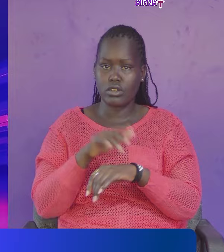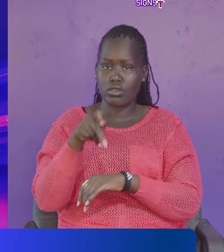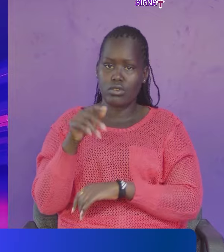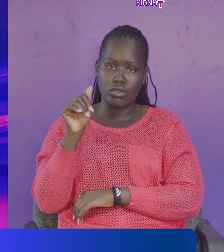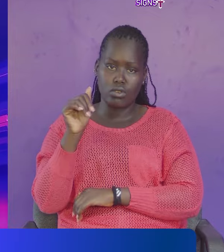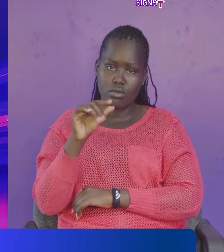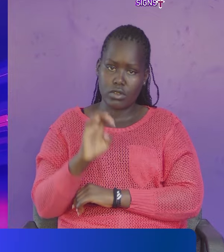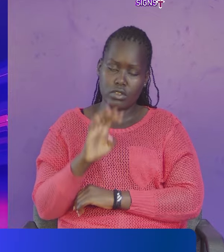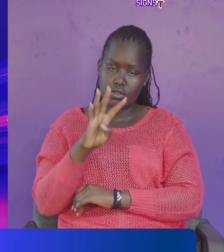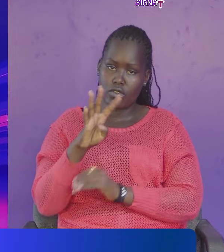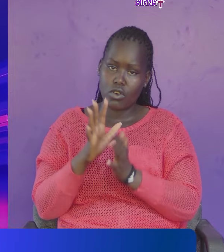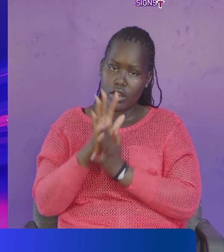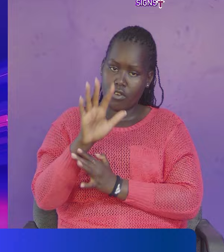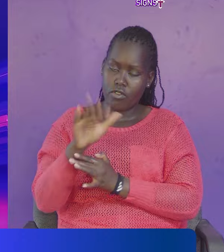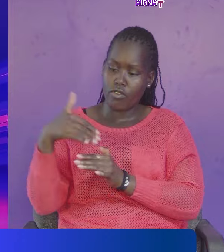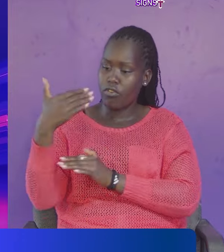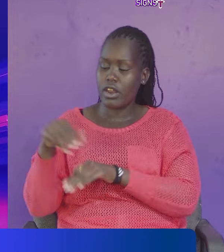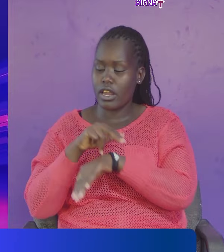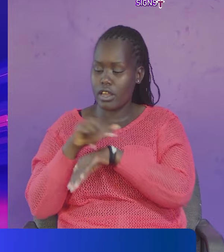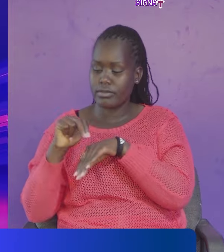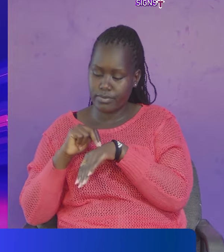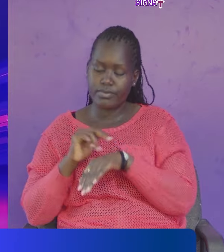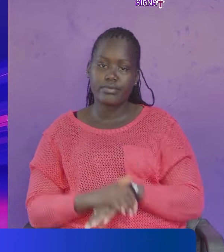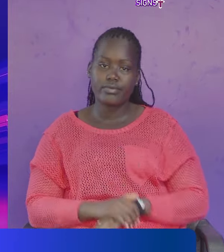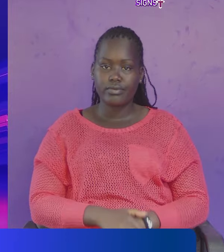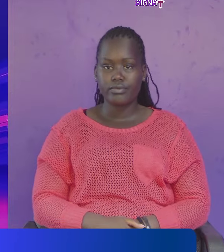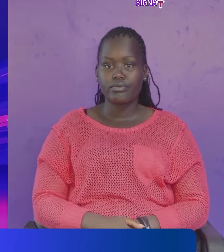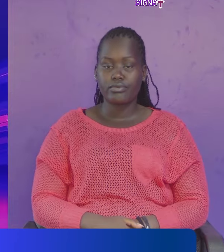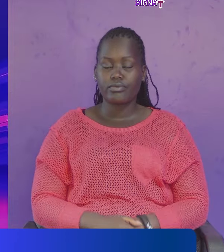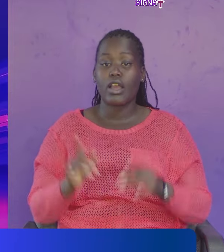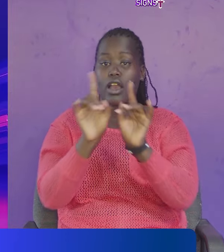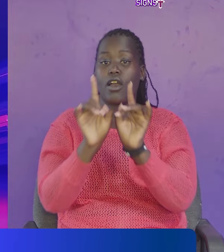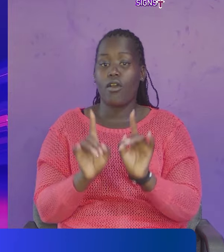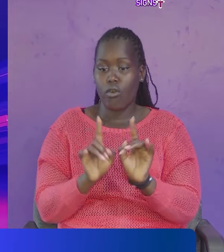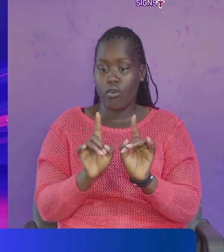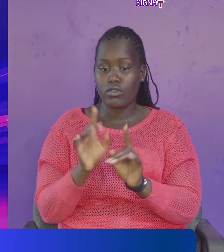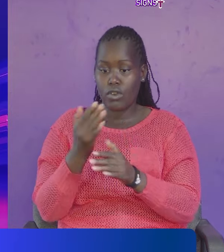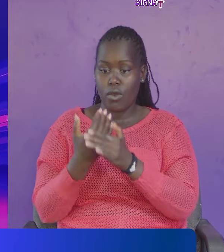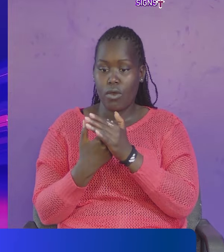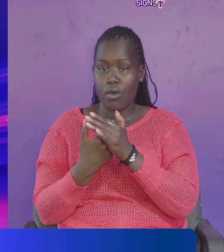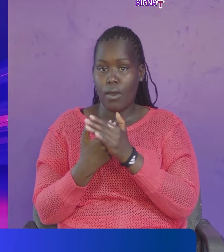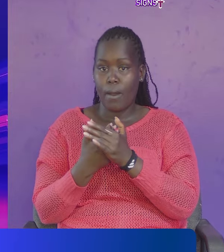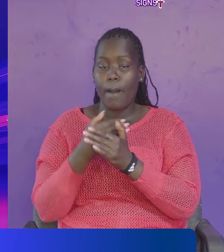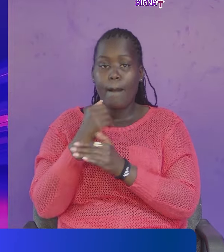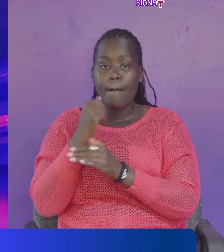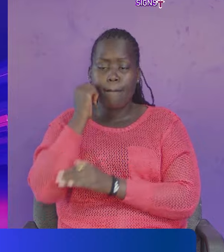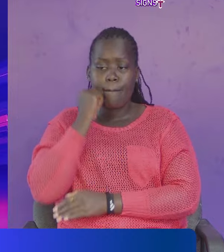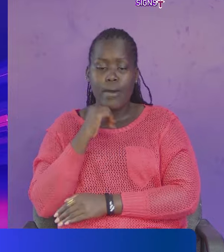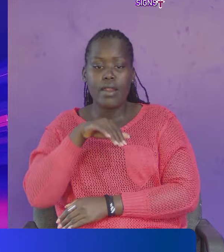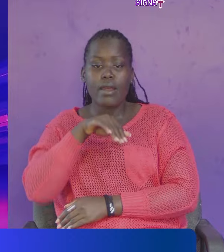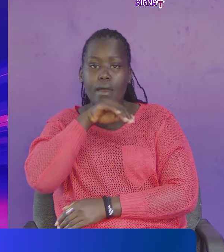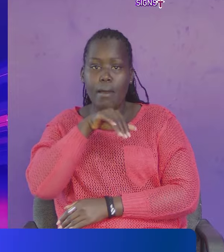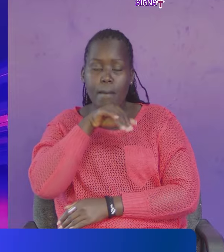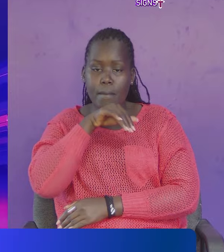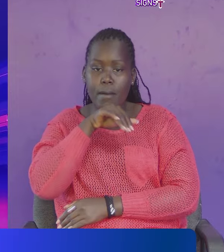5 of the Daily Nation. As well, Morning Baba, why grave visits